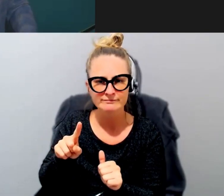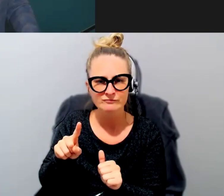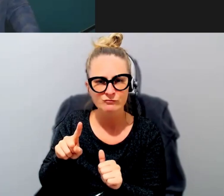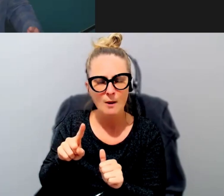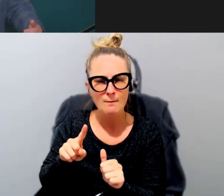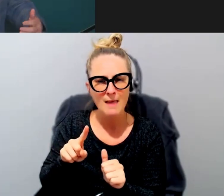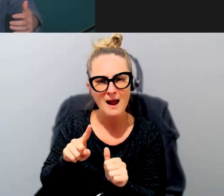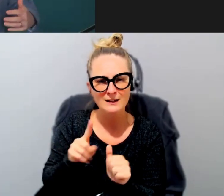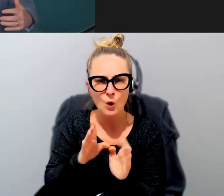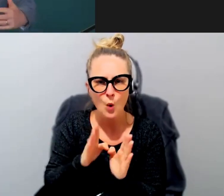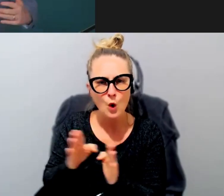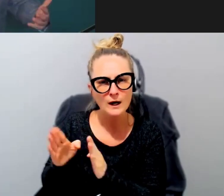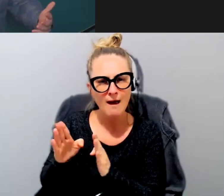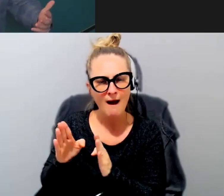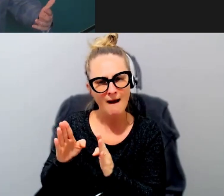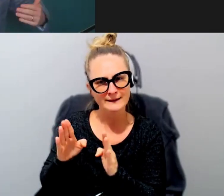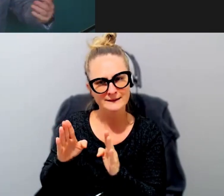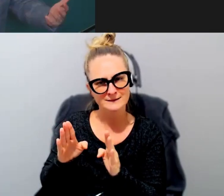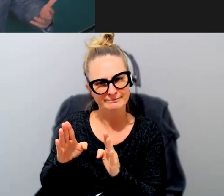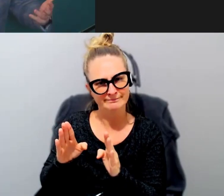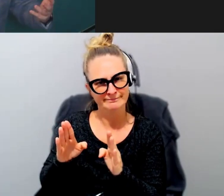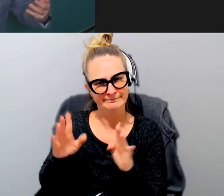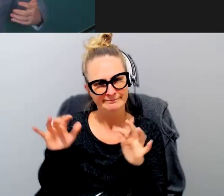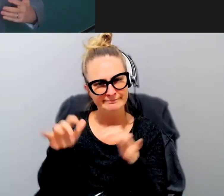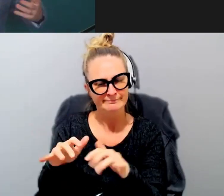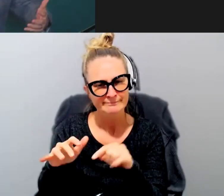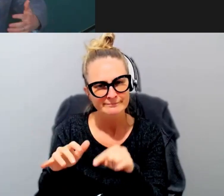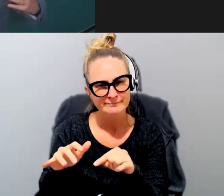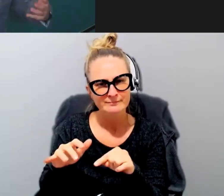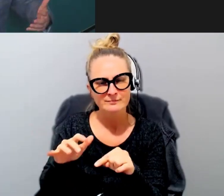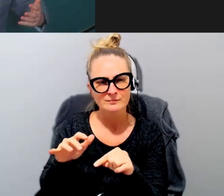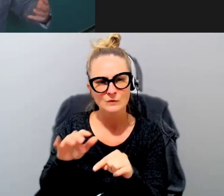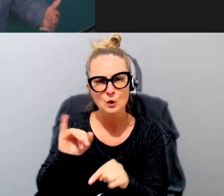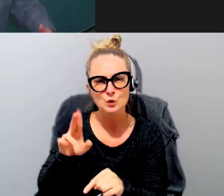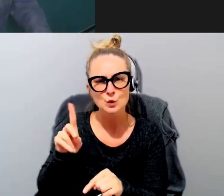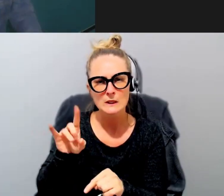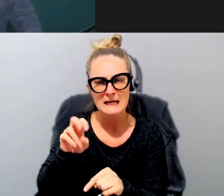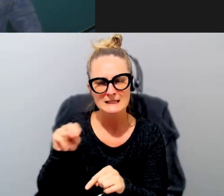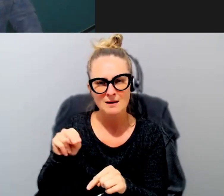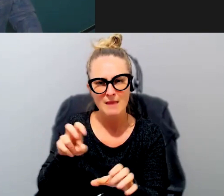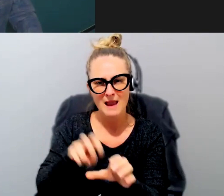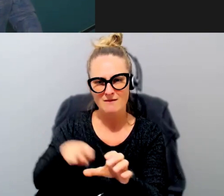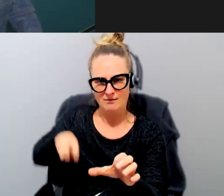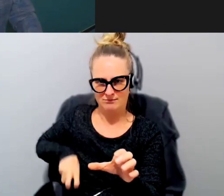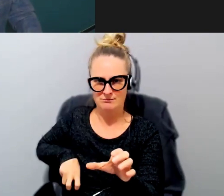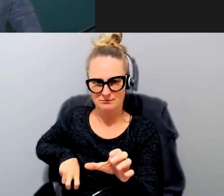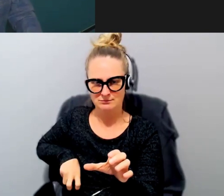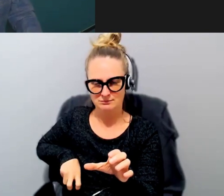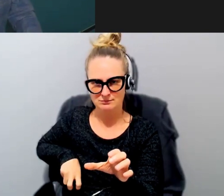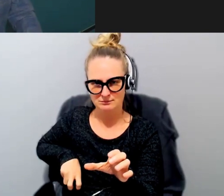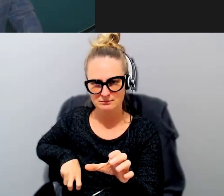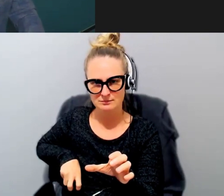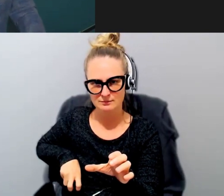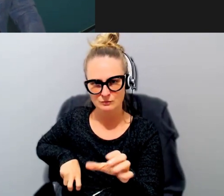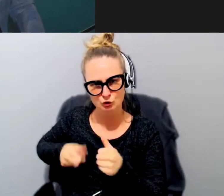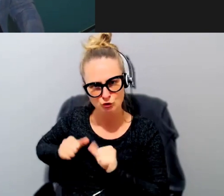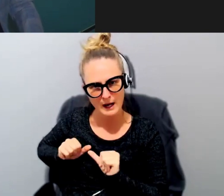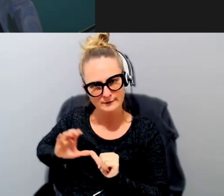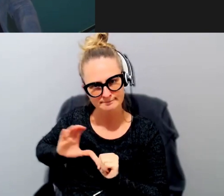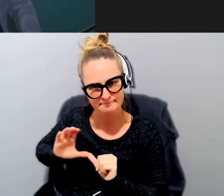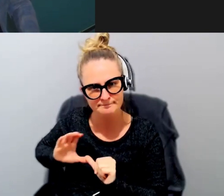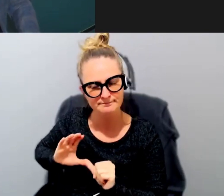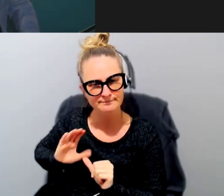for folks to still be a part of Jewish community, identity, and so on. So